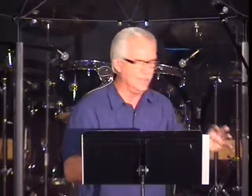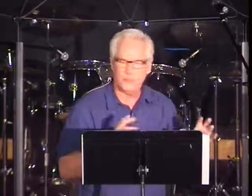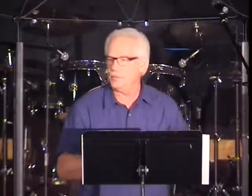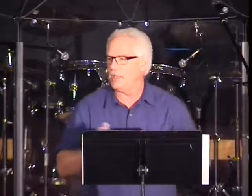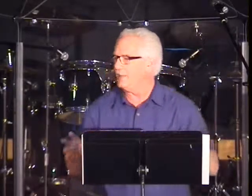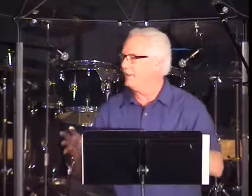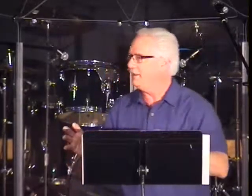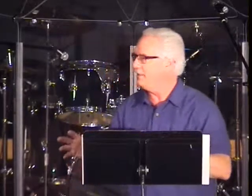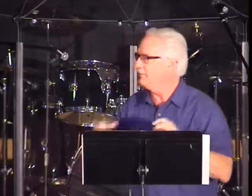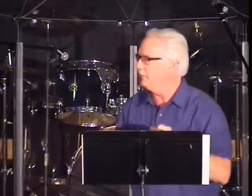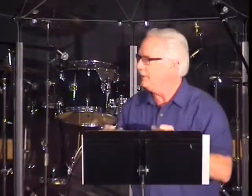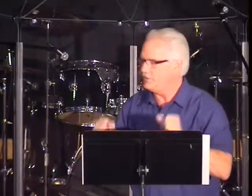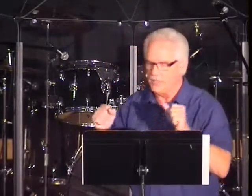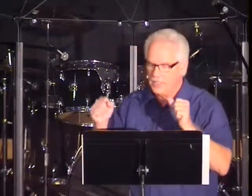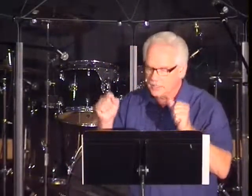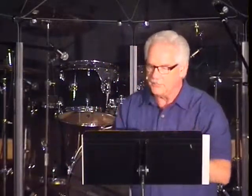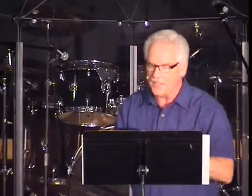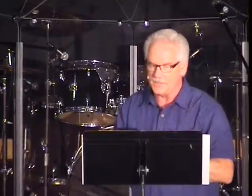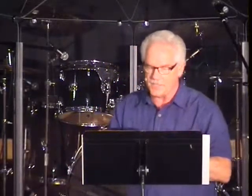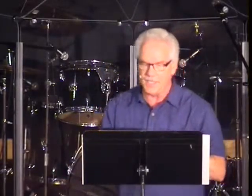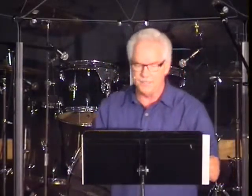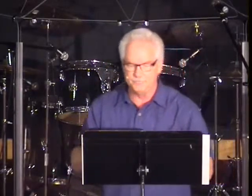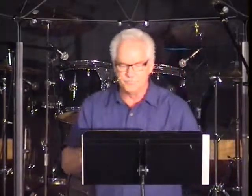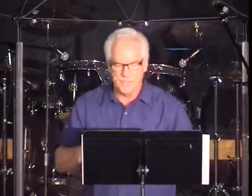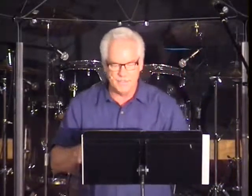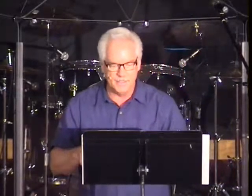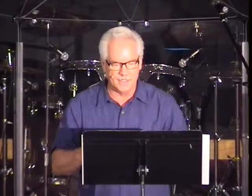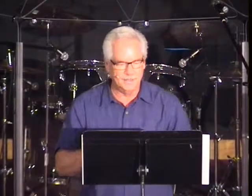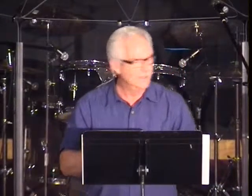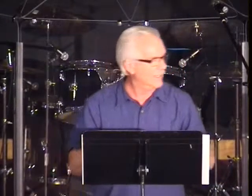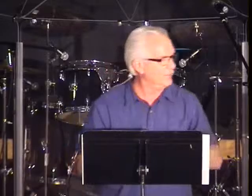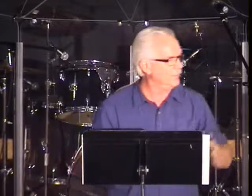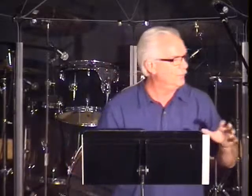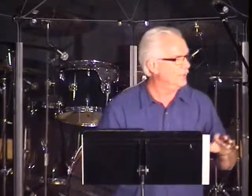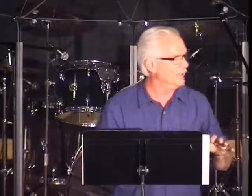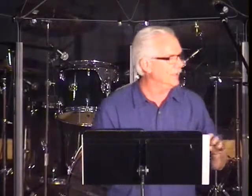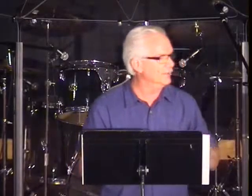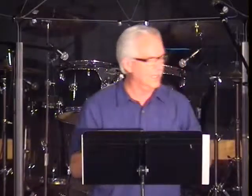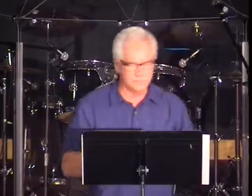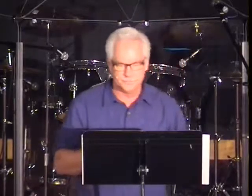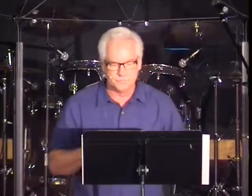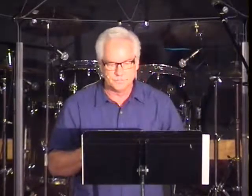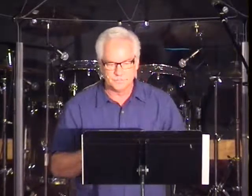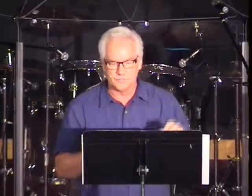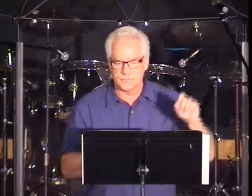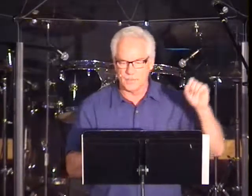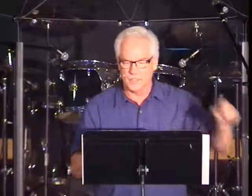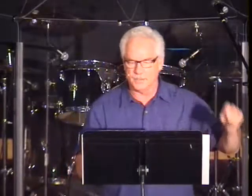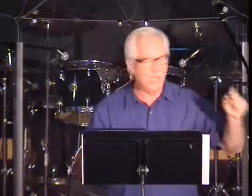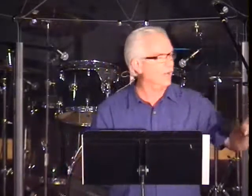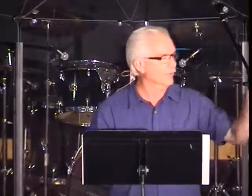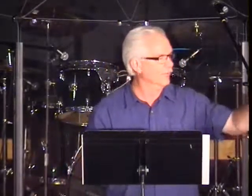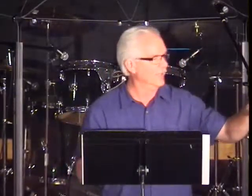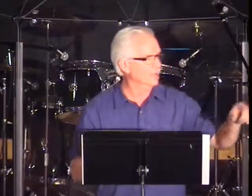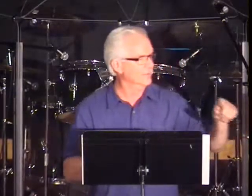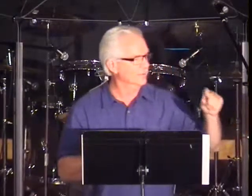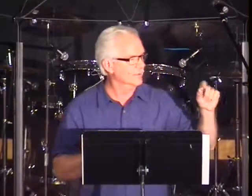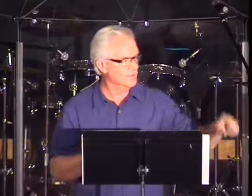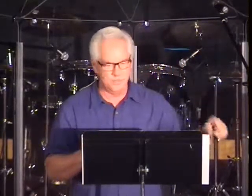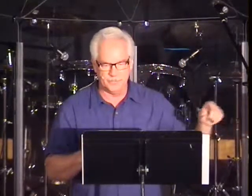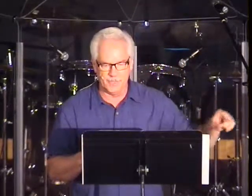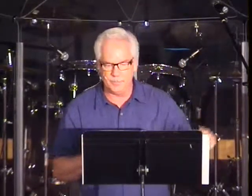camping. They've always been the highlight of camping for me. I just love that time. And I'm a little bit like a cow over there